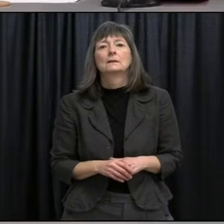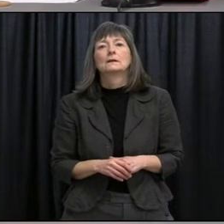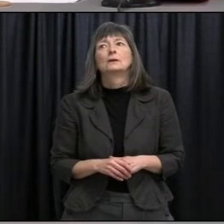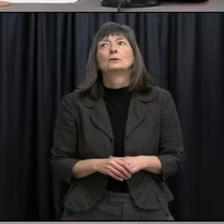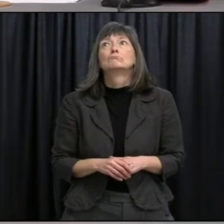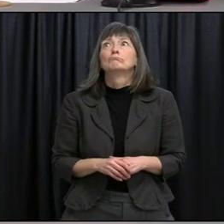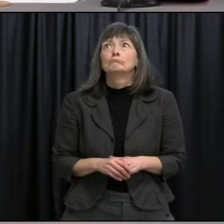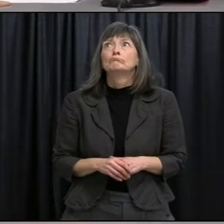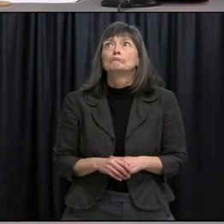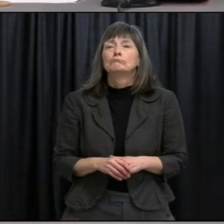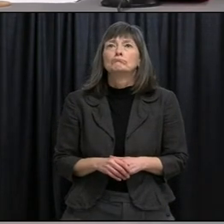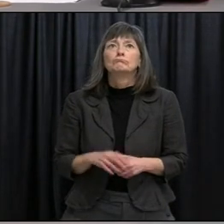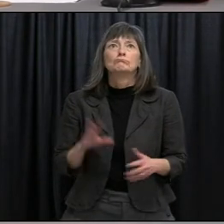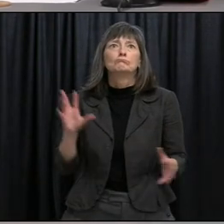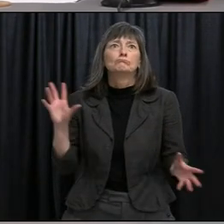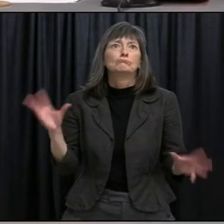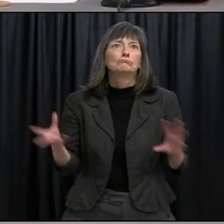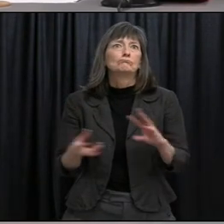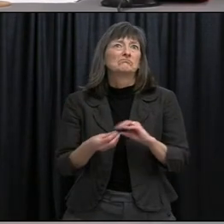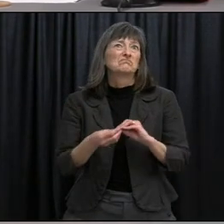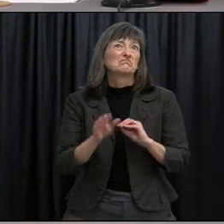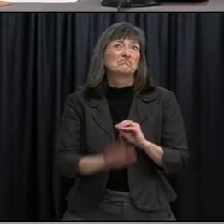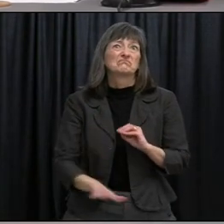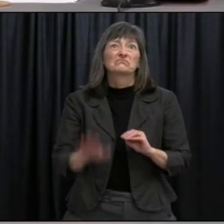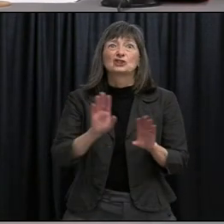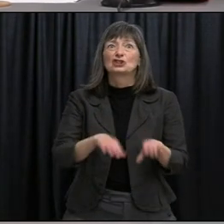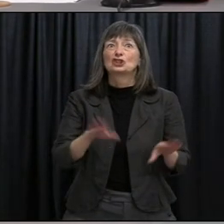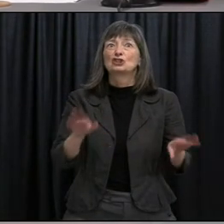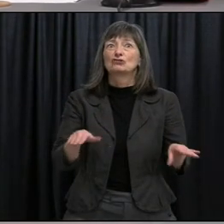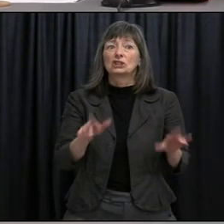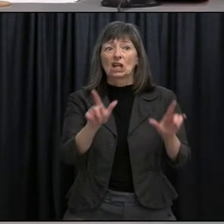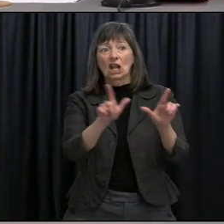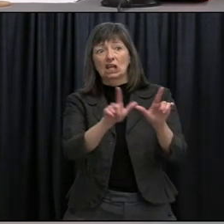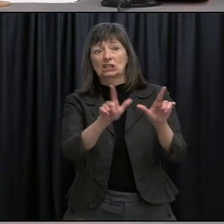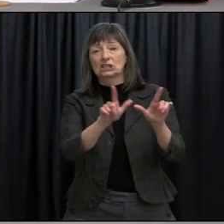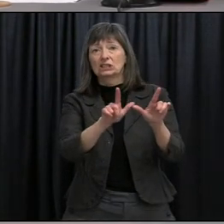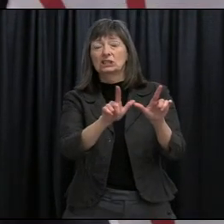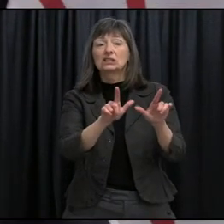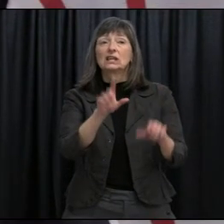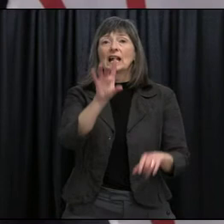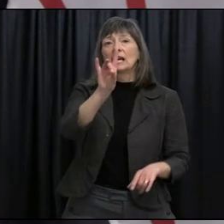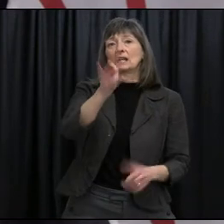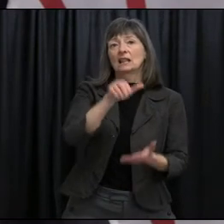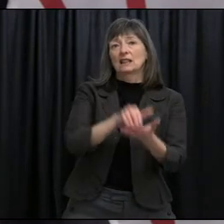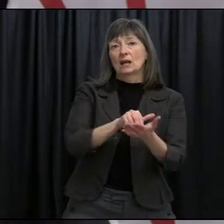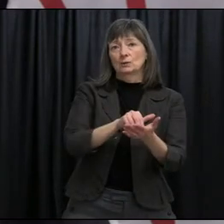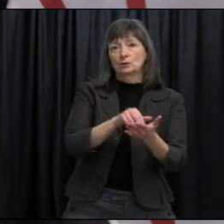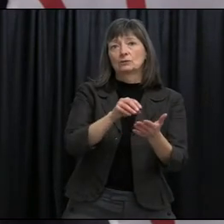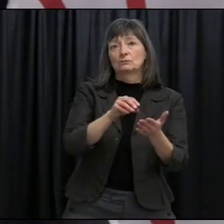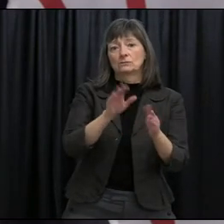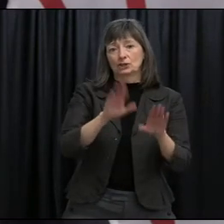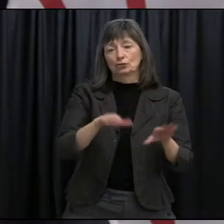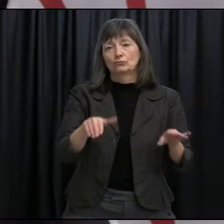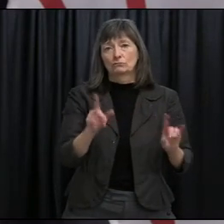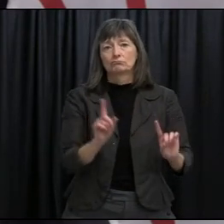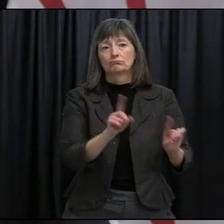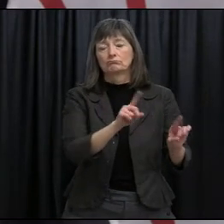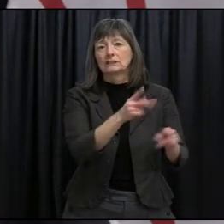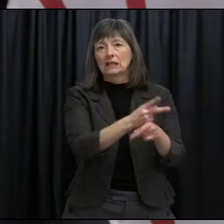in total, we've got approximately 8,000 regulated childcare spaces in the province between family childcare homes